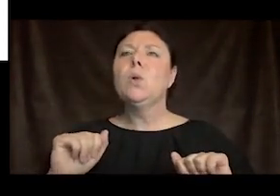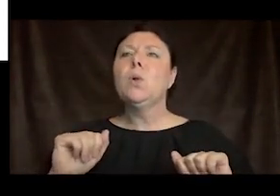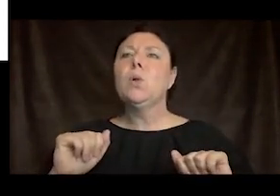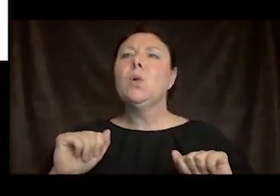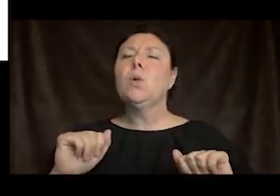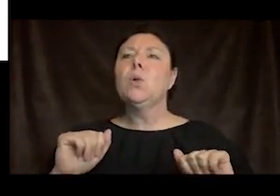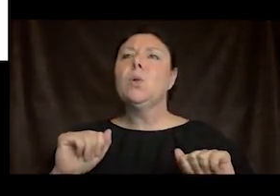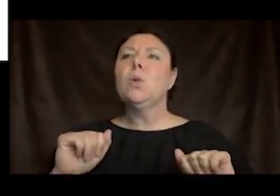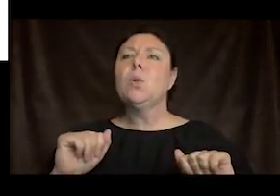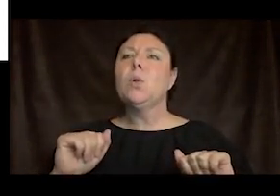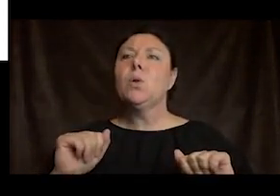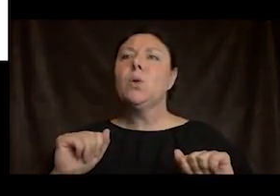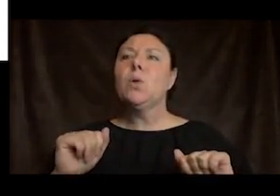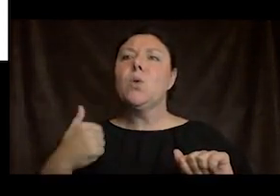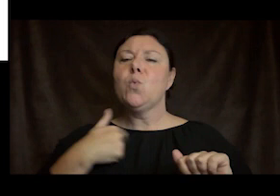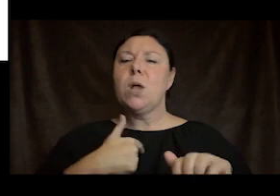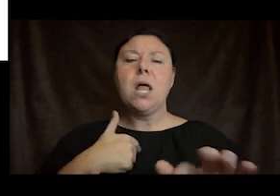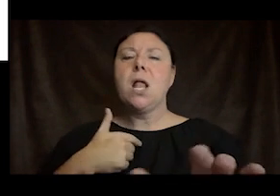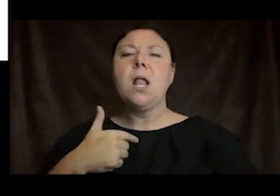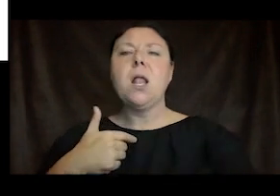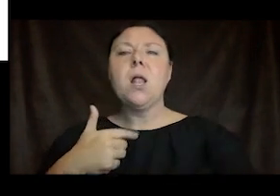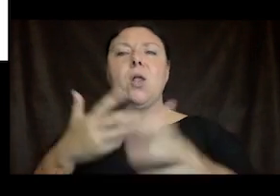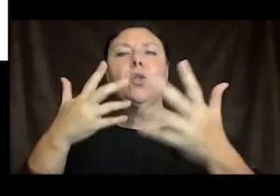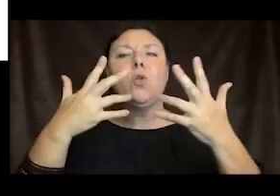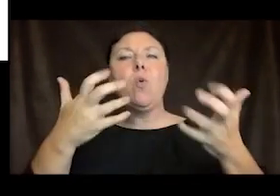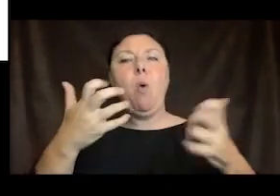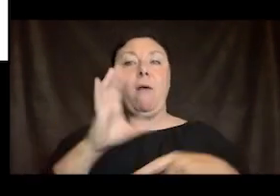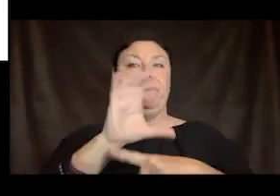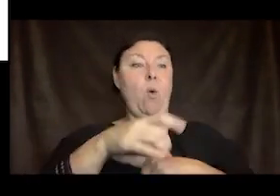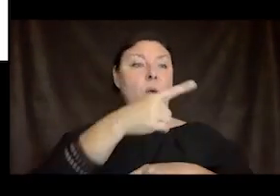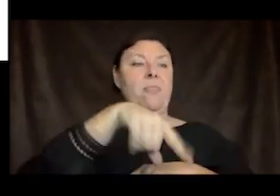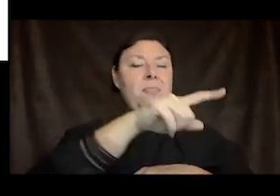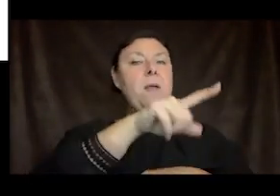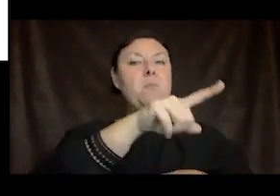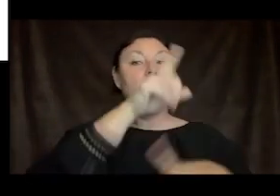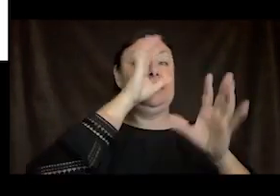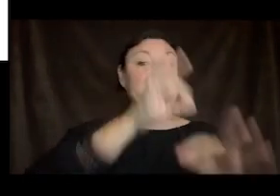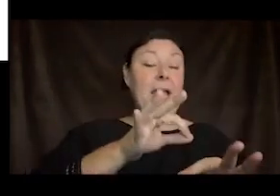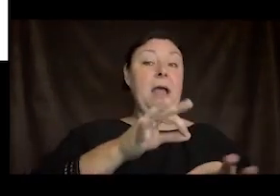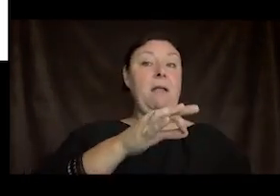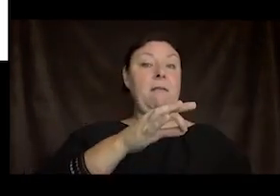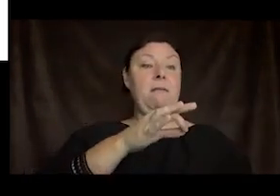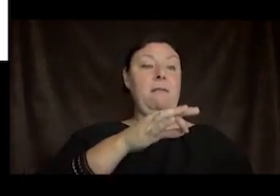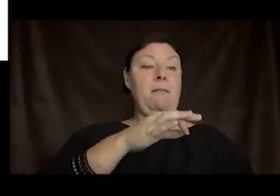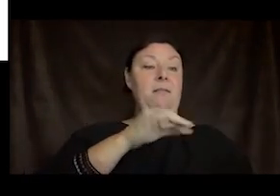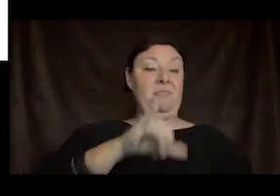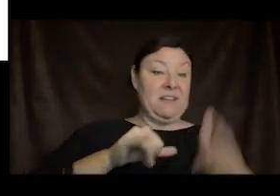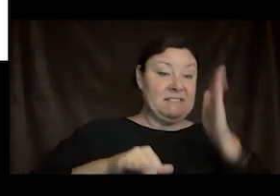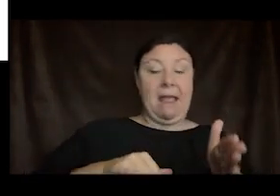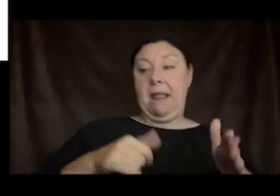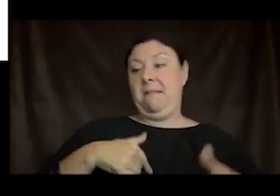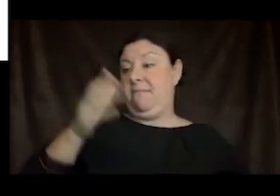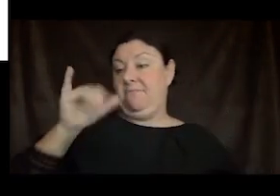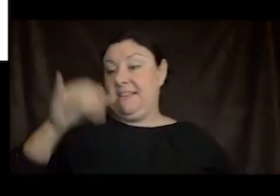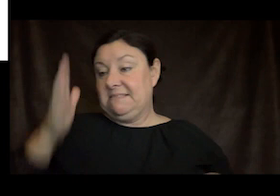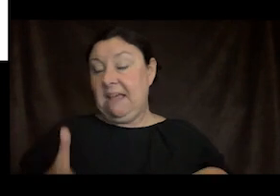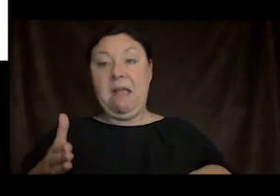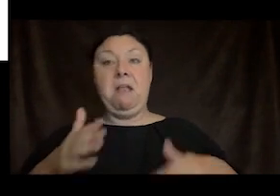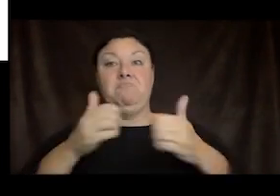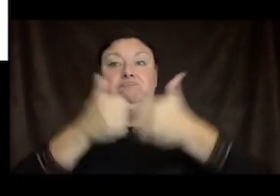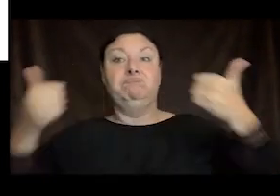out of this with your feet firmly planted on one side or another, which sometimes happens with debates in social